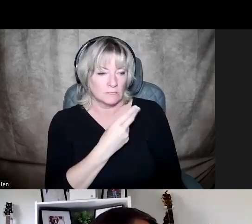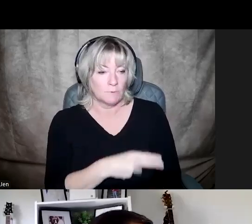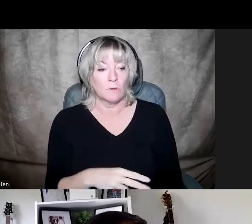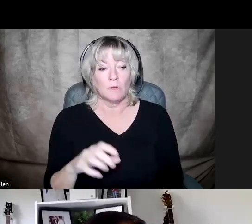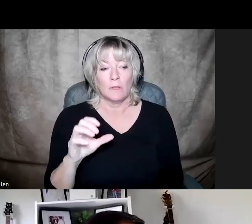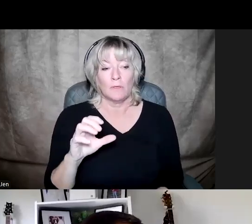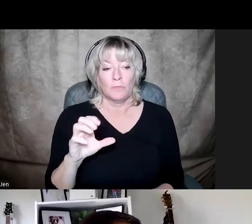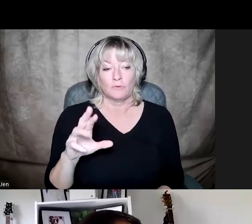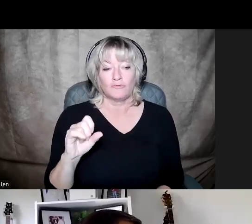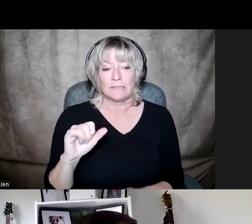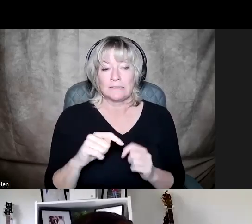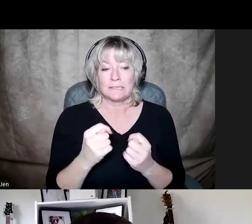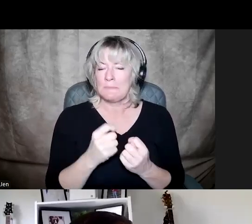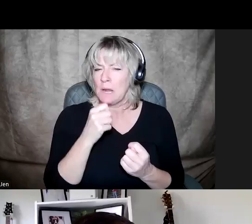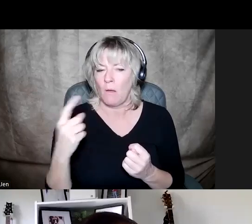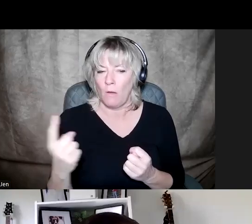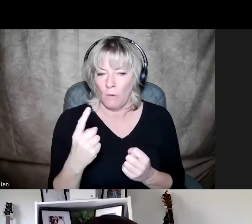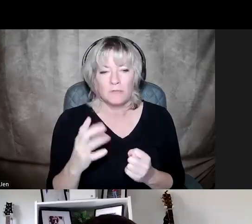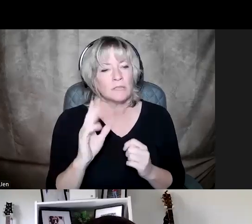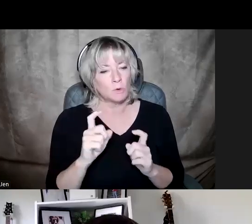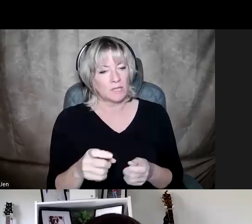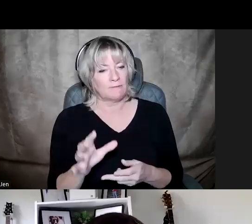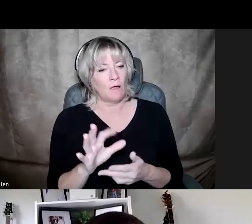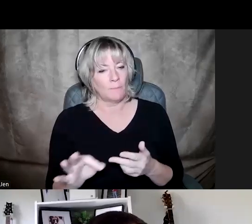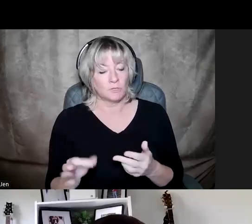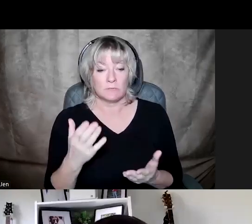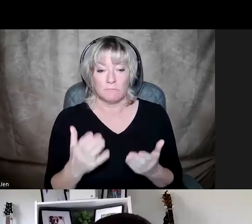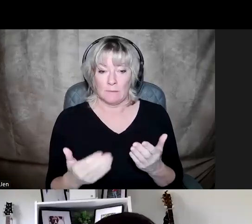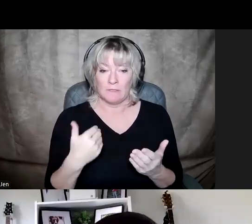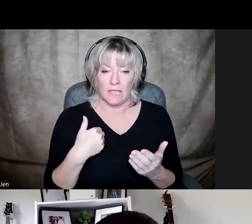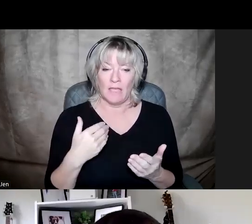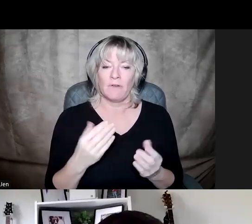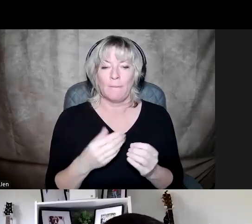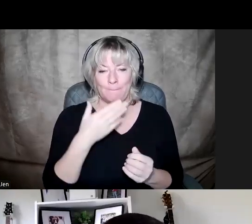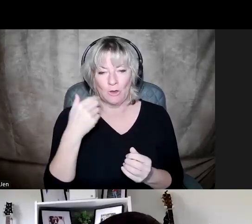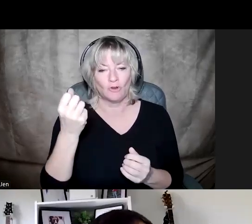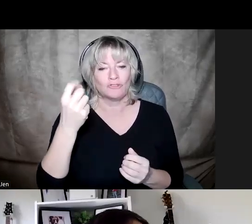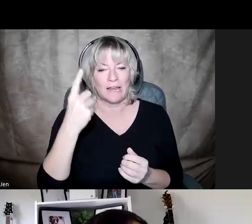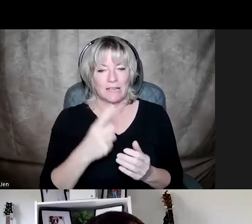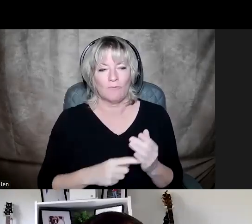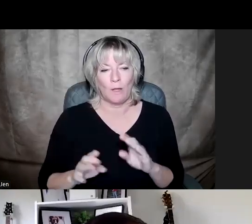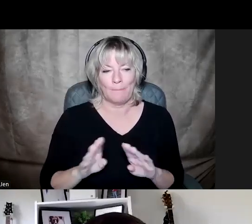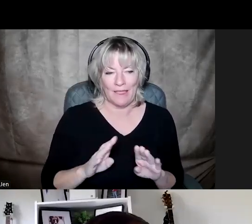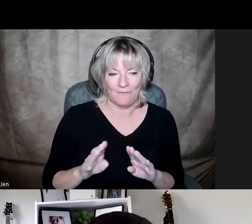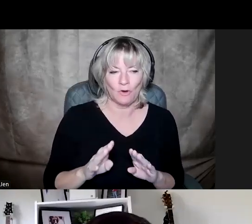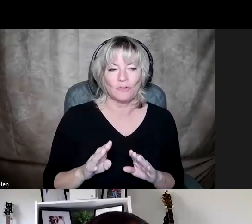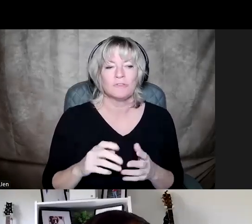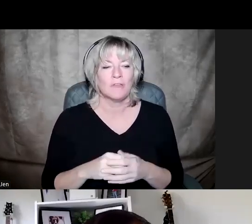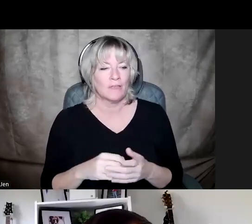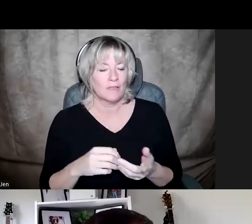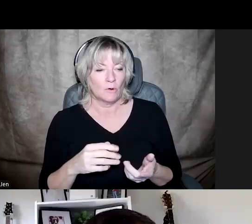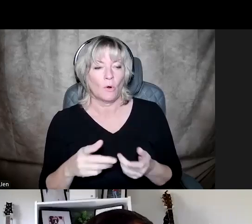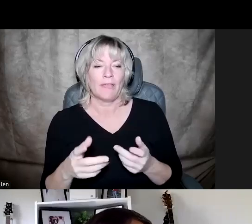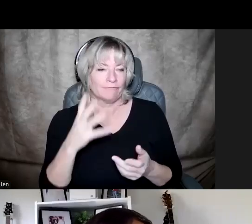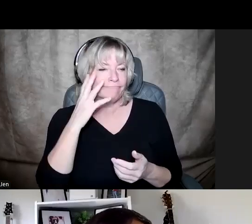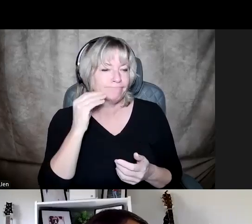doesn't always do that. They will give them options. And maybe just because they have a deeper understanding of what the behaviors are causing, or they've dealt with this kind of stuff in a lot more